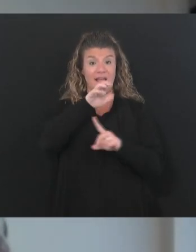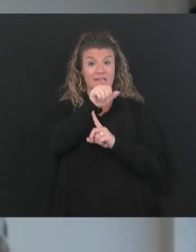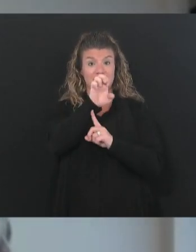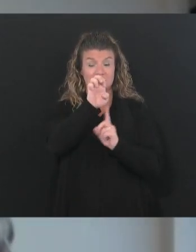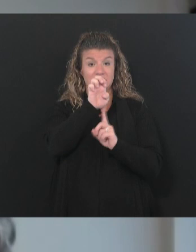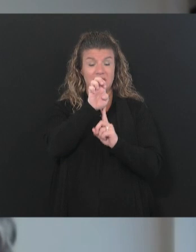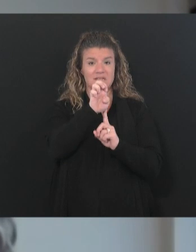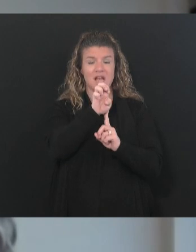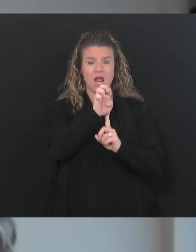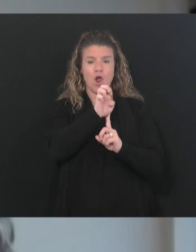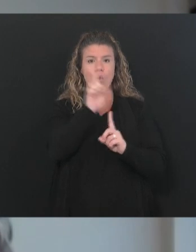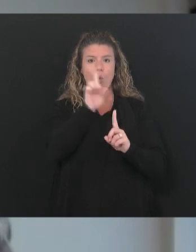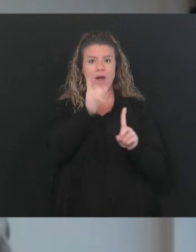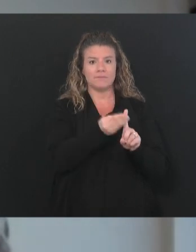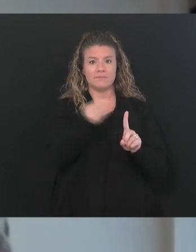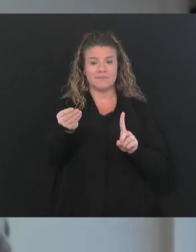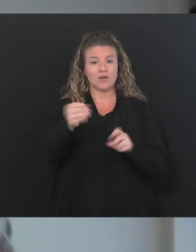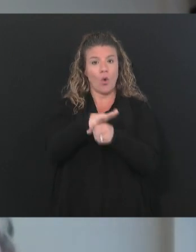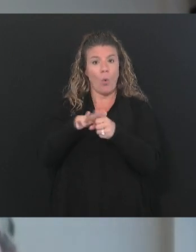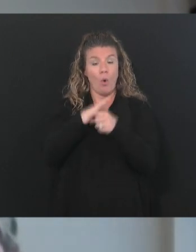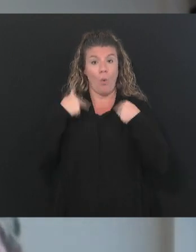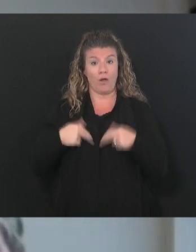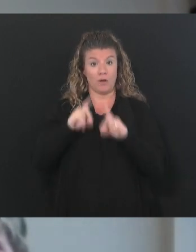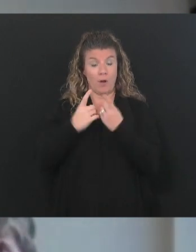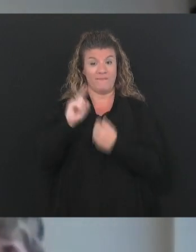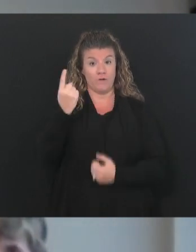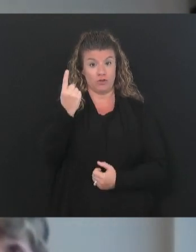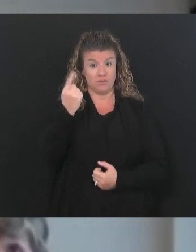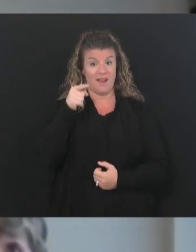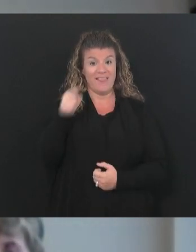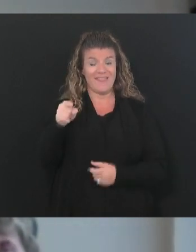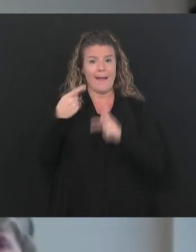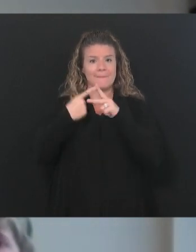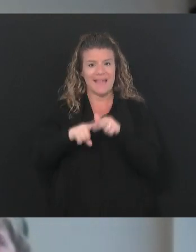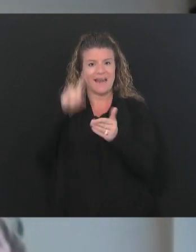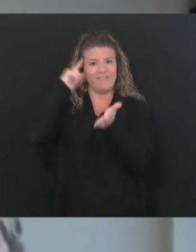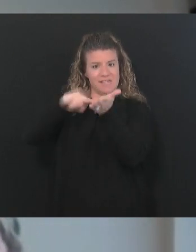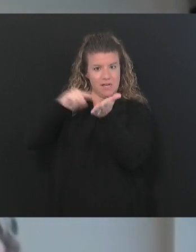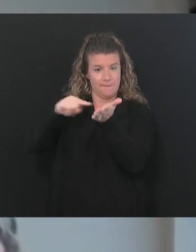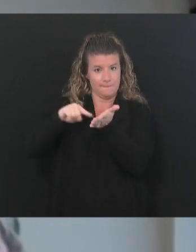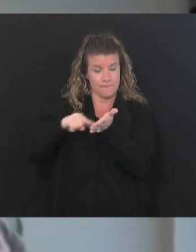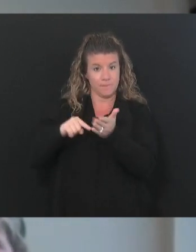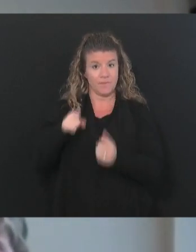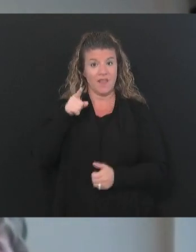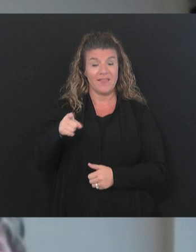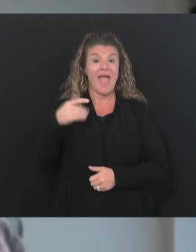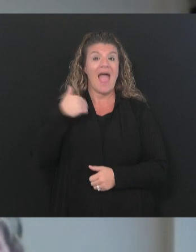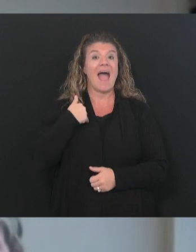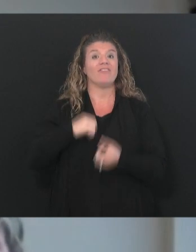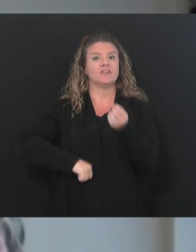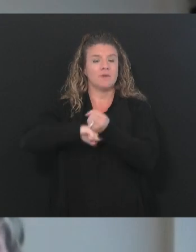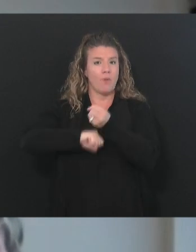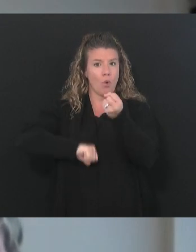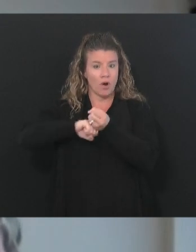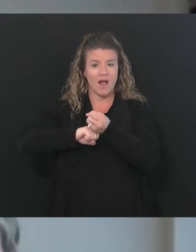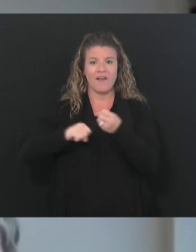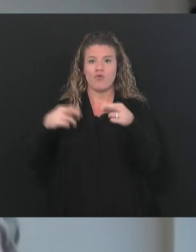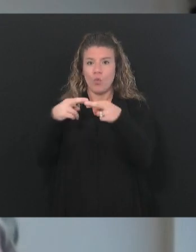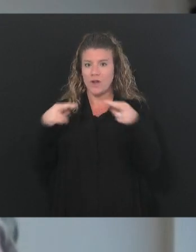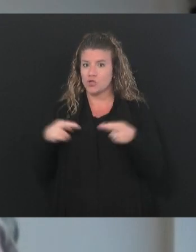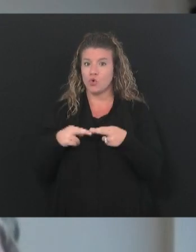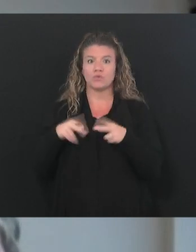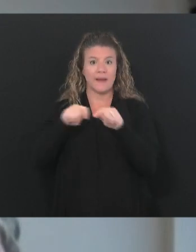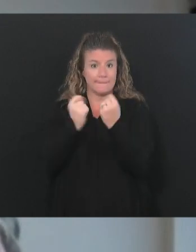to the local health department immediately, and they begin a case investigation. And they have the support of both a regional